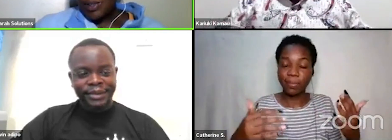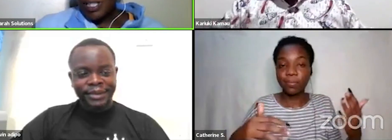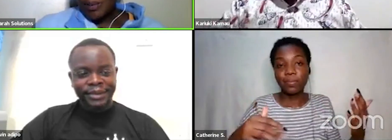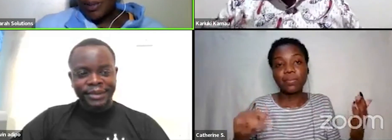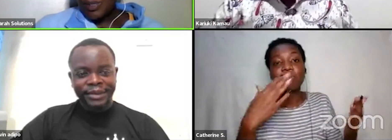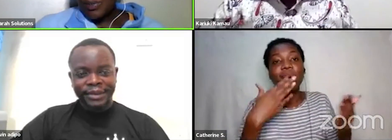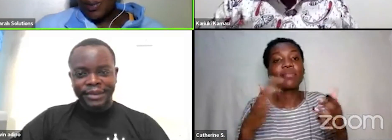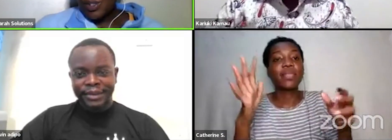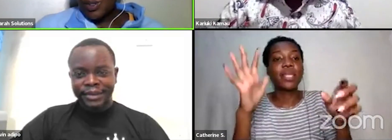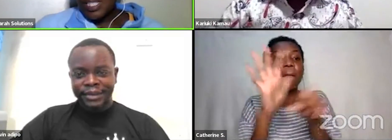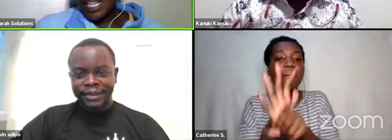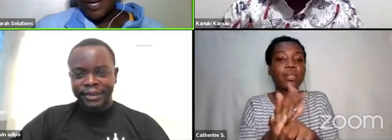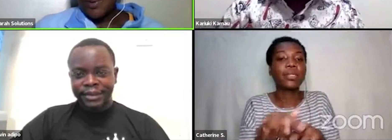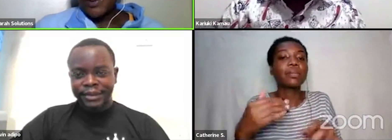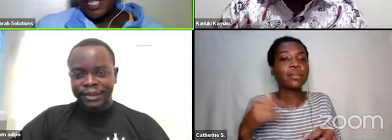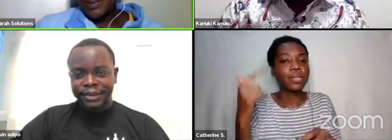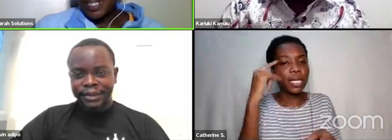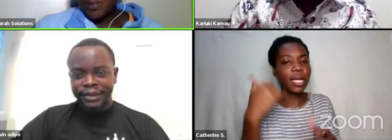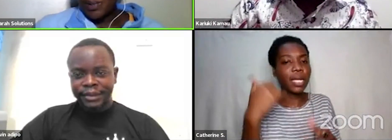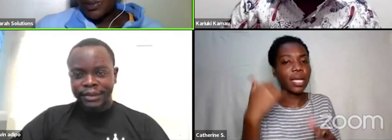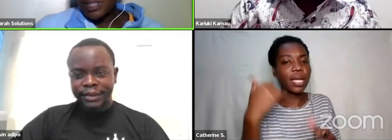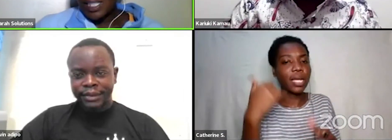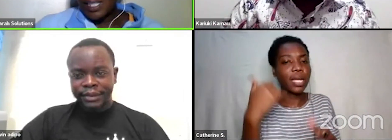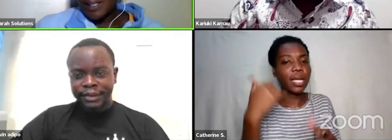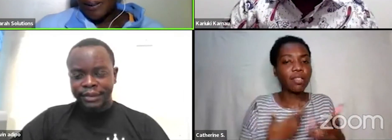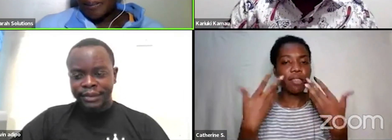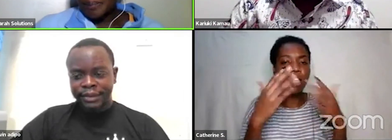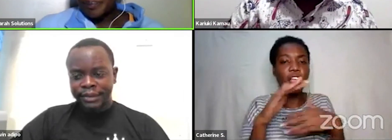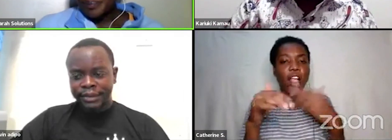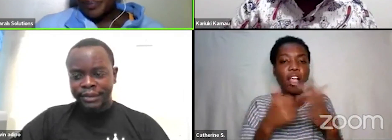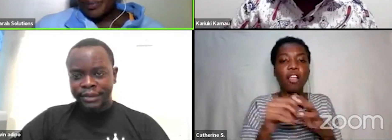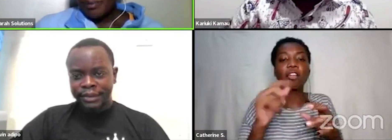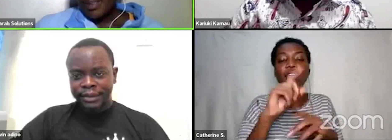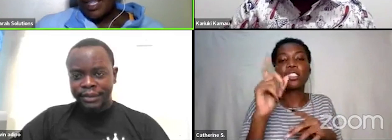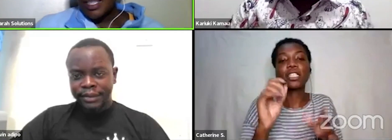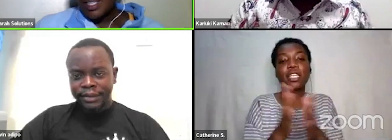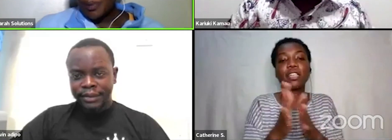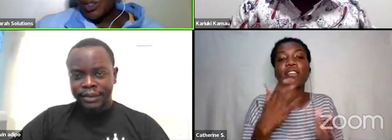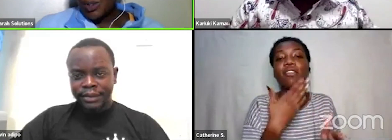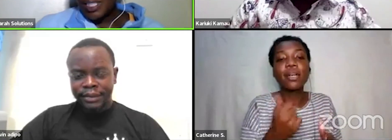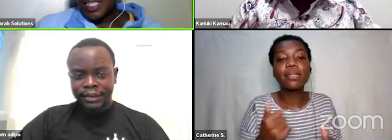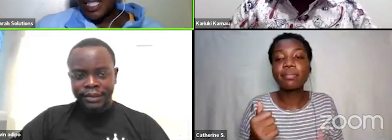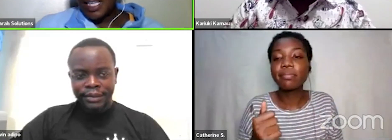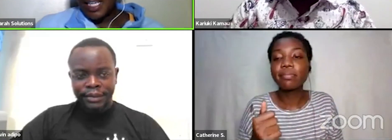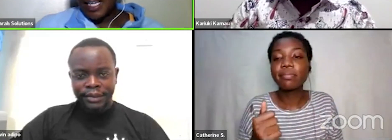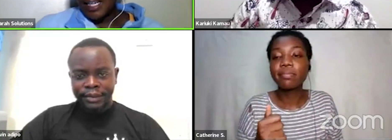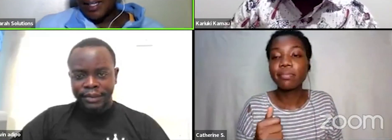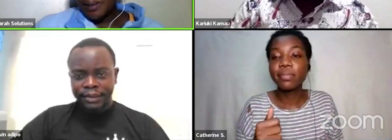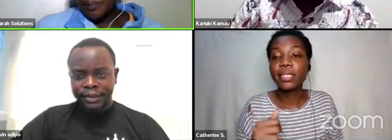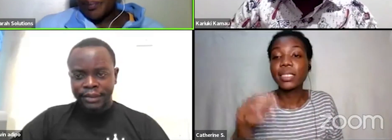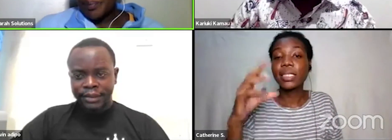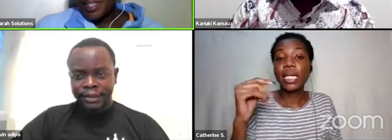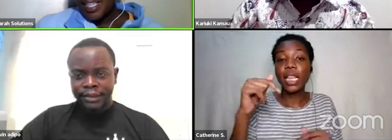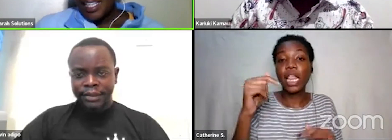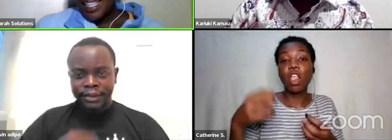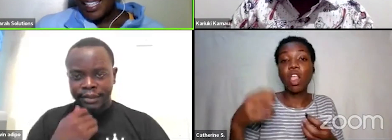think we have exhausted most of the questions, and we really want to take this opportunity.